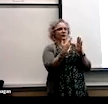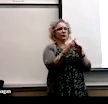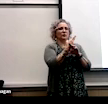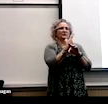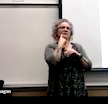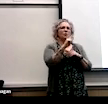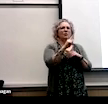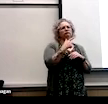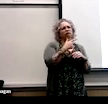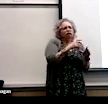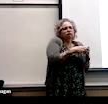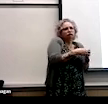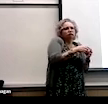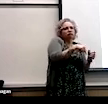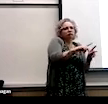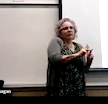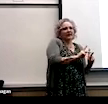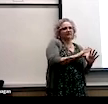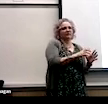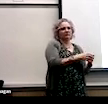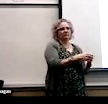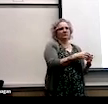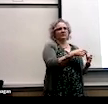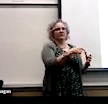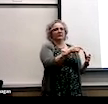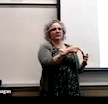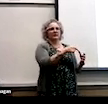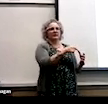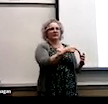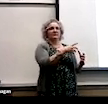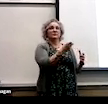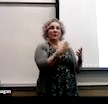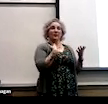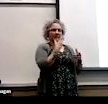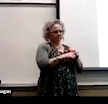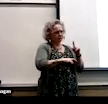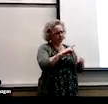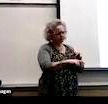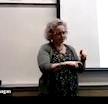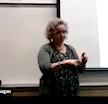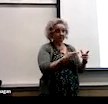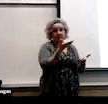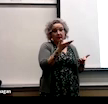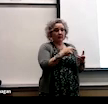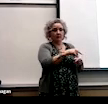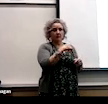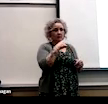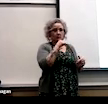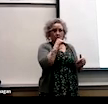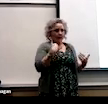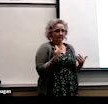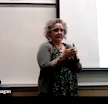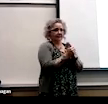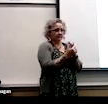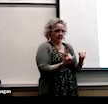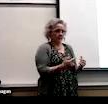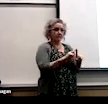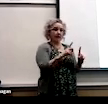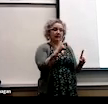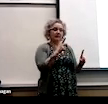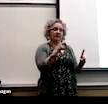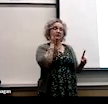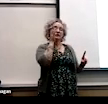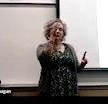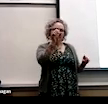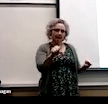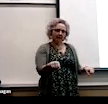helpful for people who have some of these skills or may not have them yet, but might have the potential to develop them. So enacting a tool like this might be really helpful